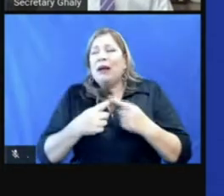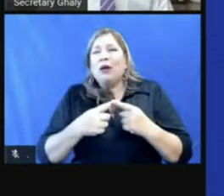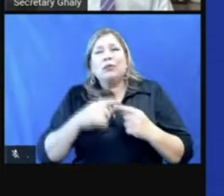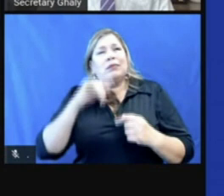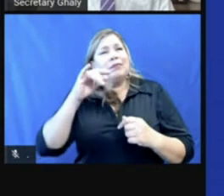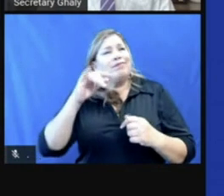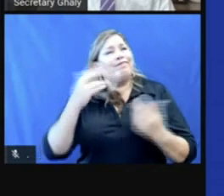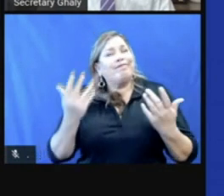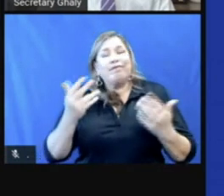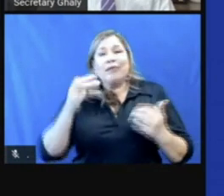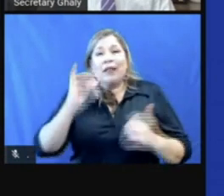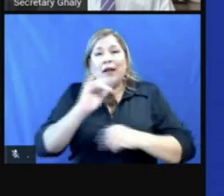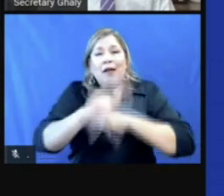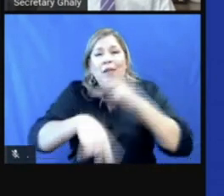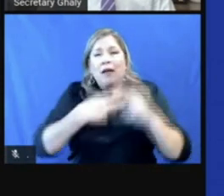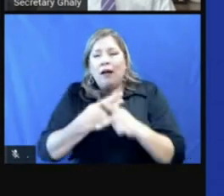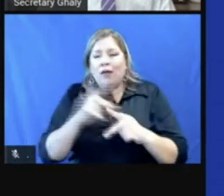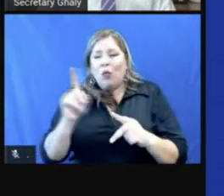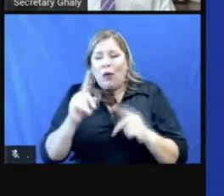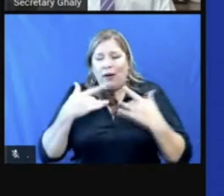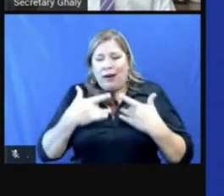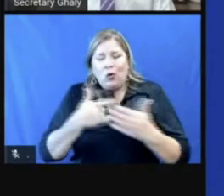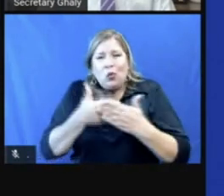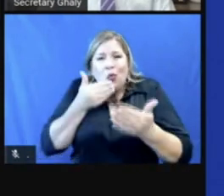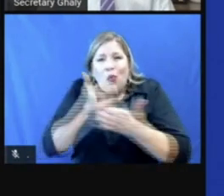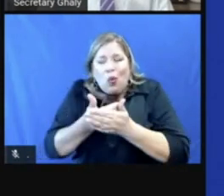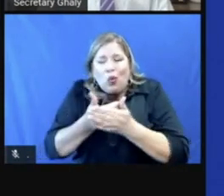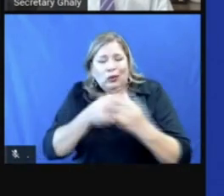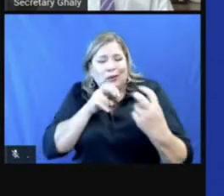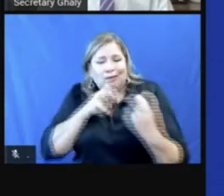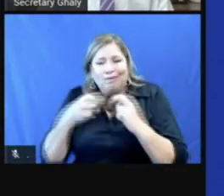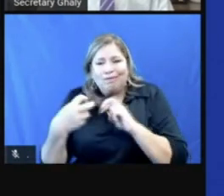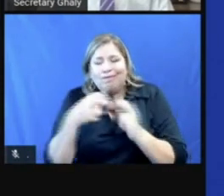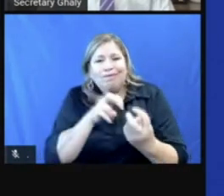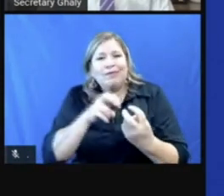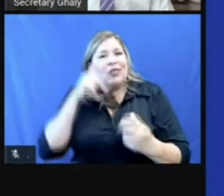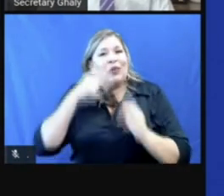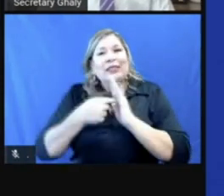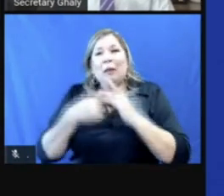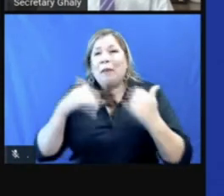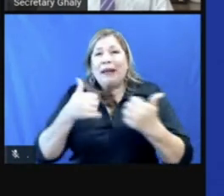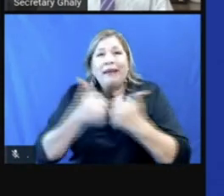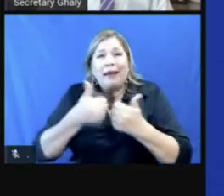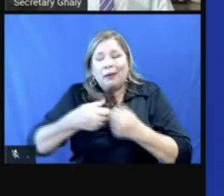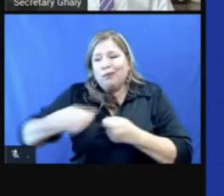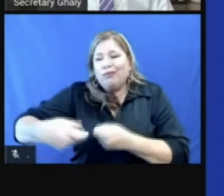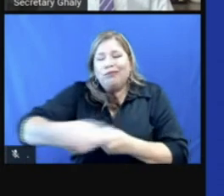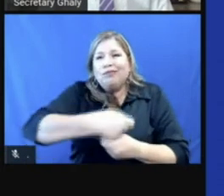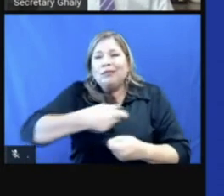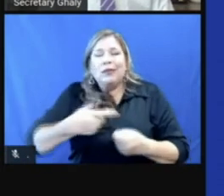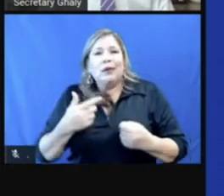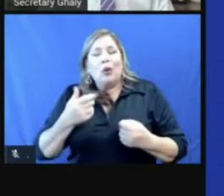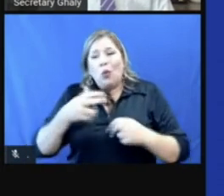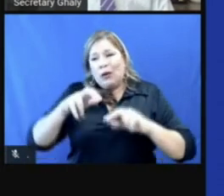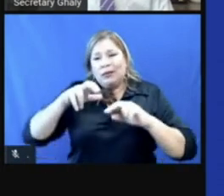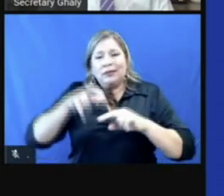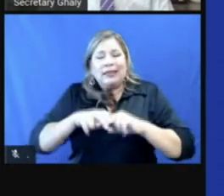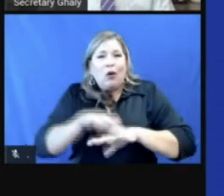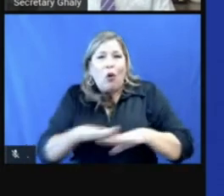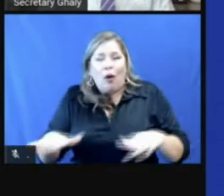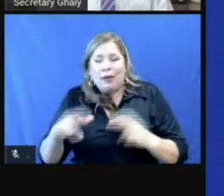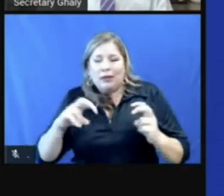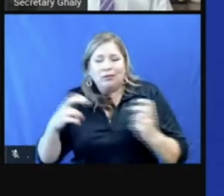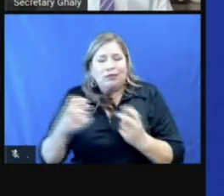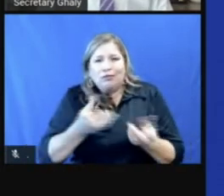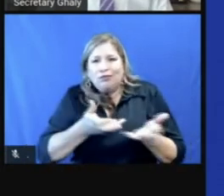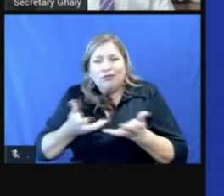card games with my kids on the carpet of our living room, or employees in a break room. We've heard about outbreaks at hospitals, not